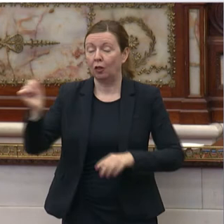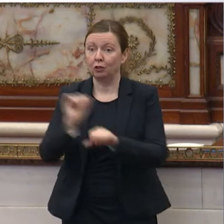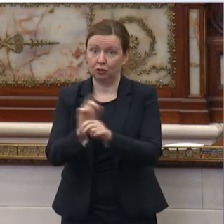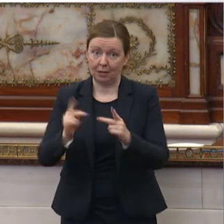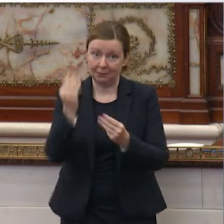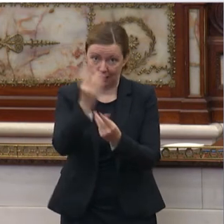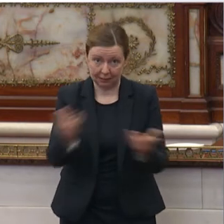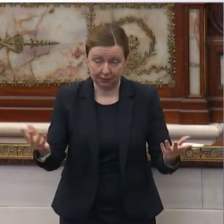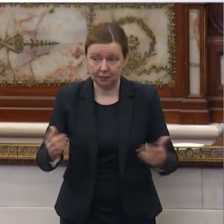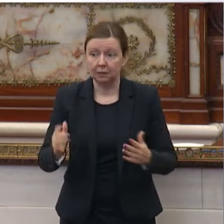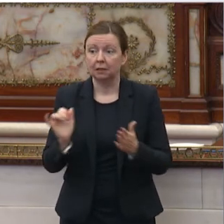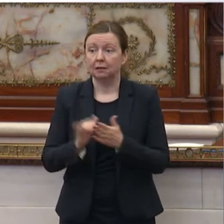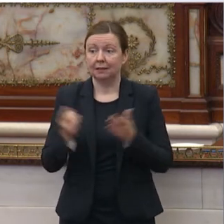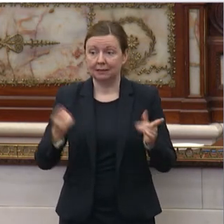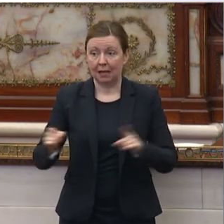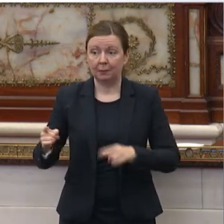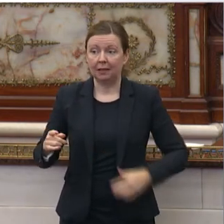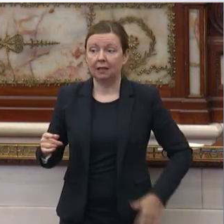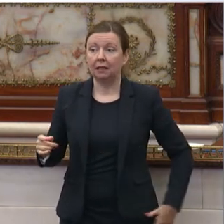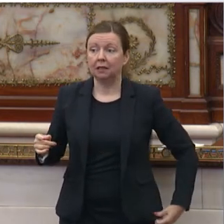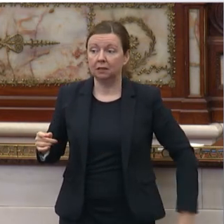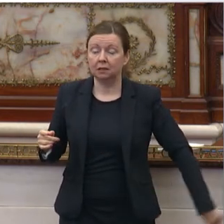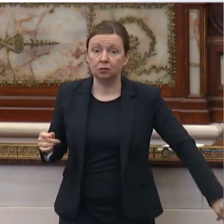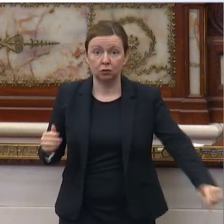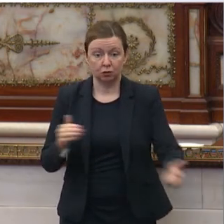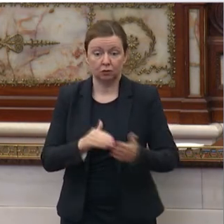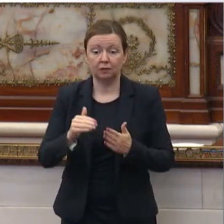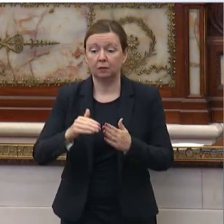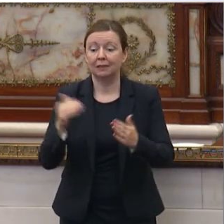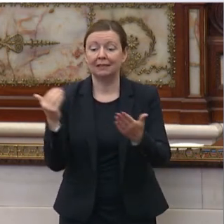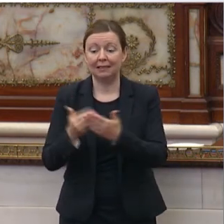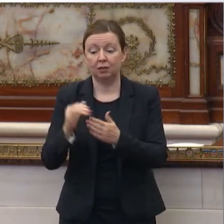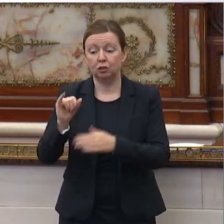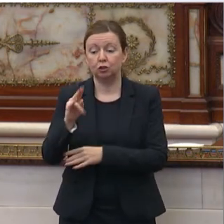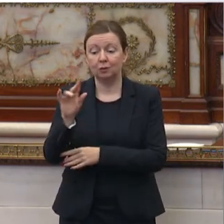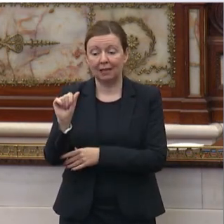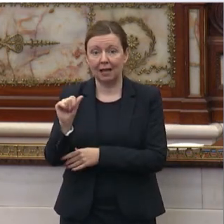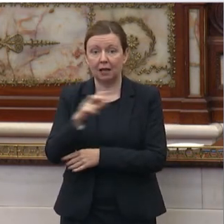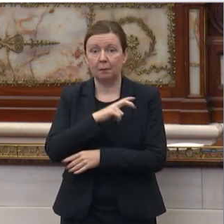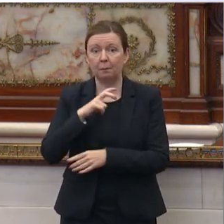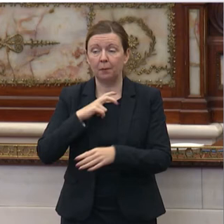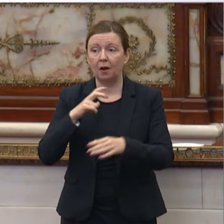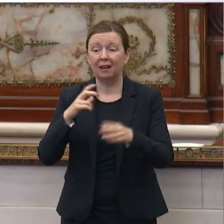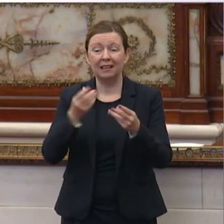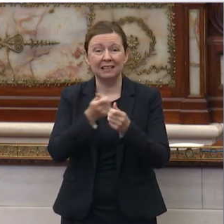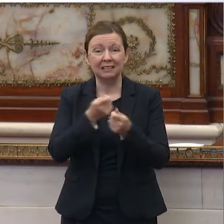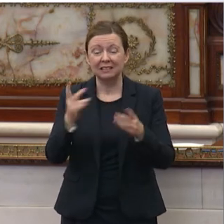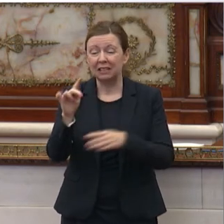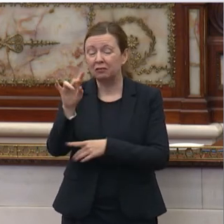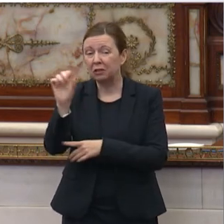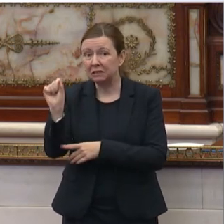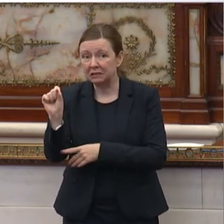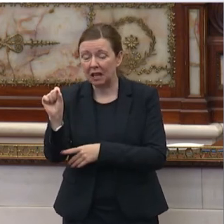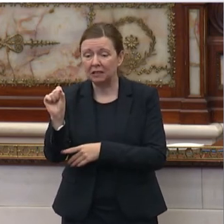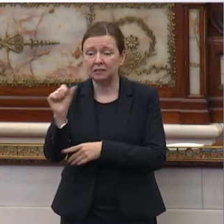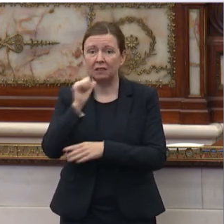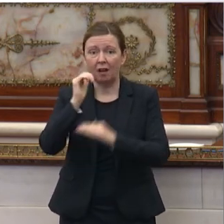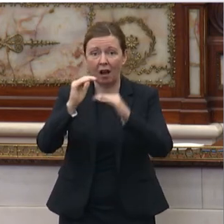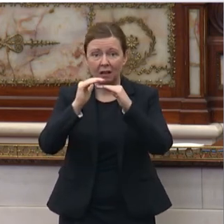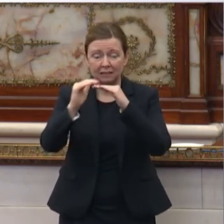the way, that is happening all too frequent, near Juniata Park, was buried by several tons of